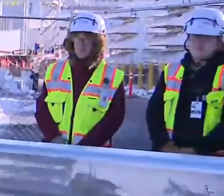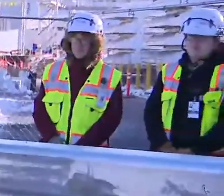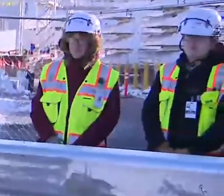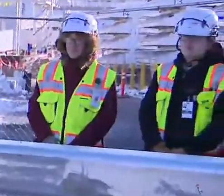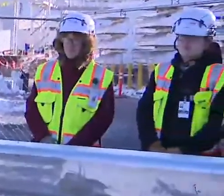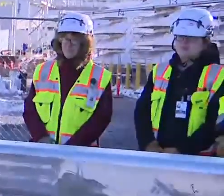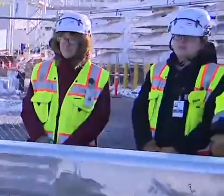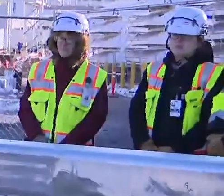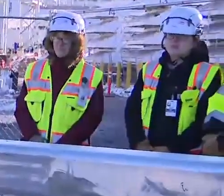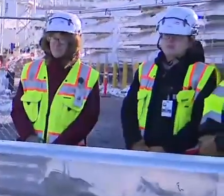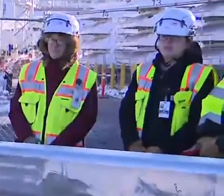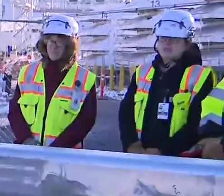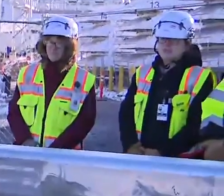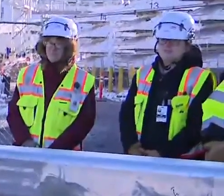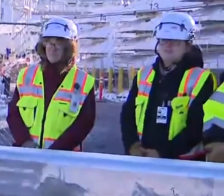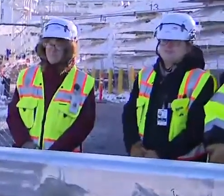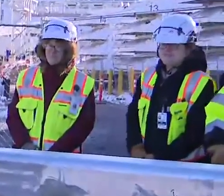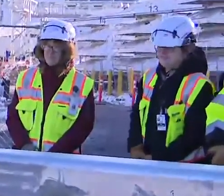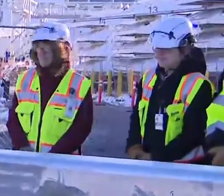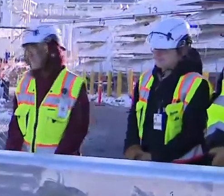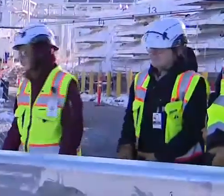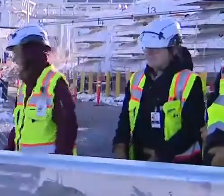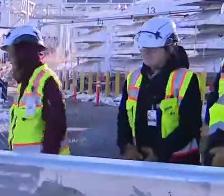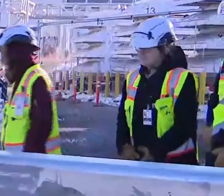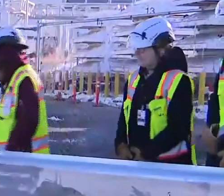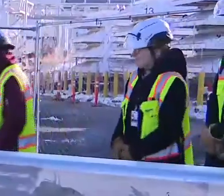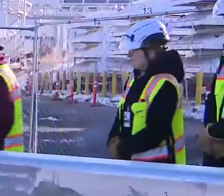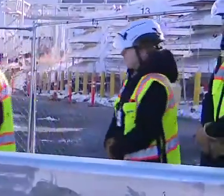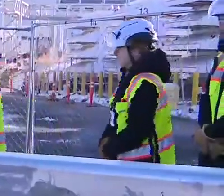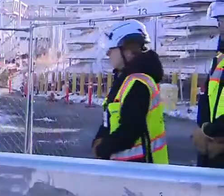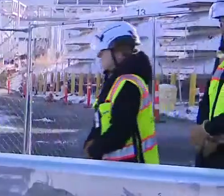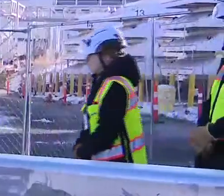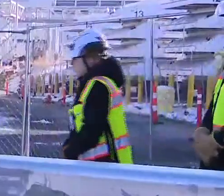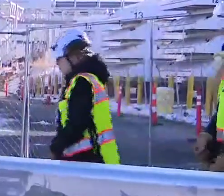All right. You guys are good to go.